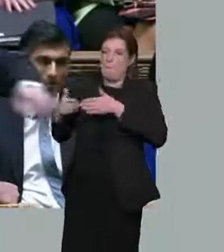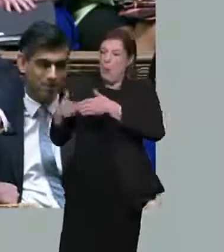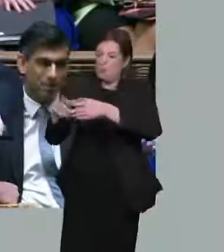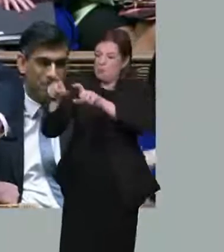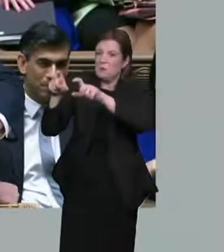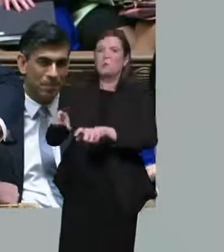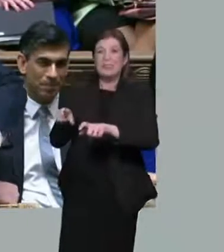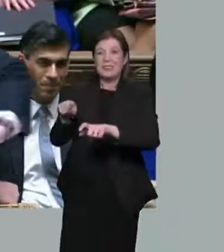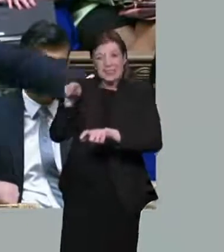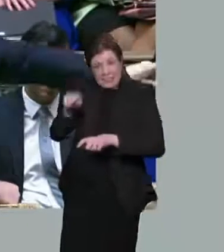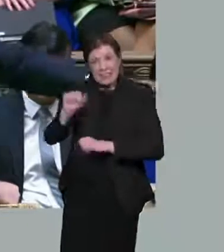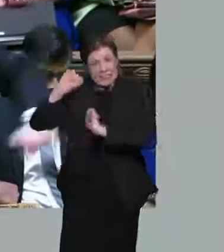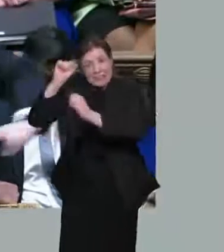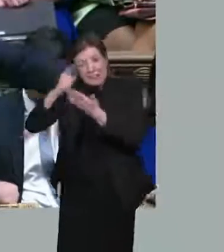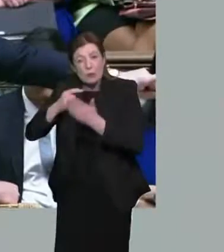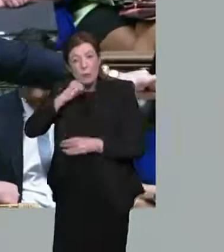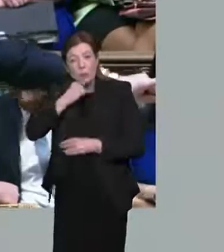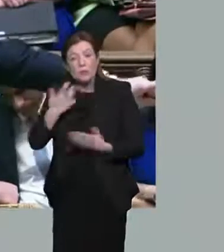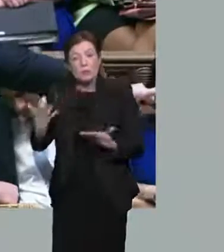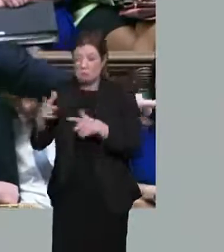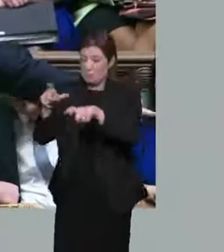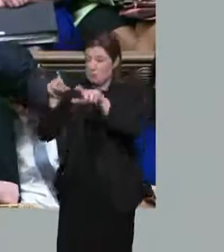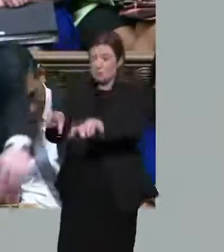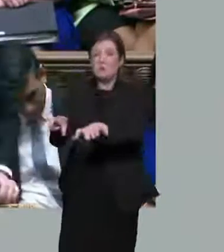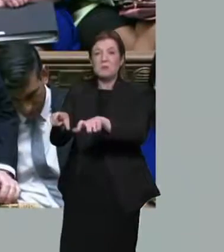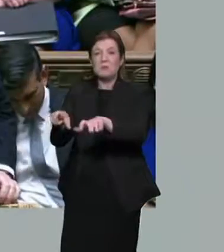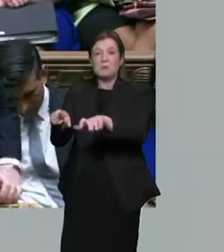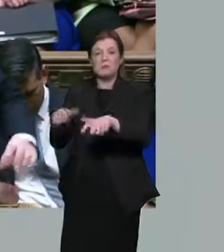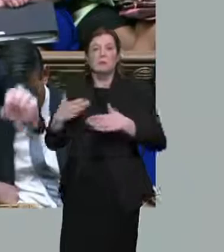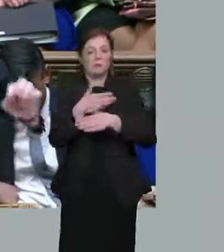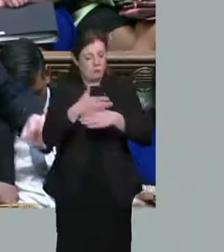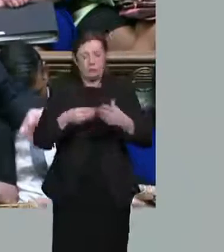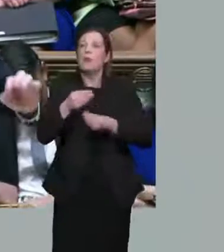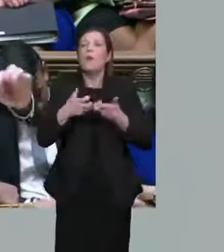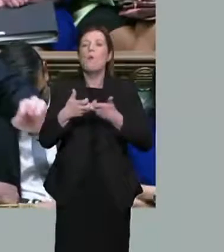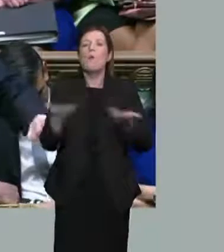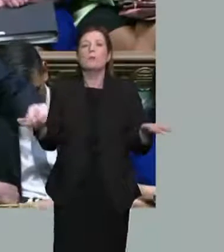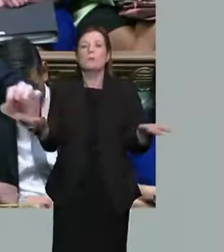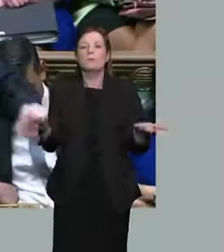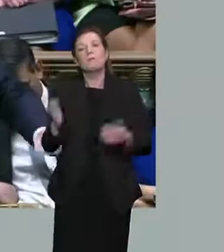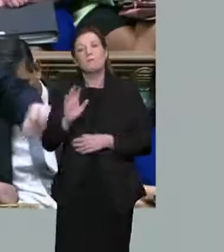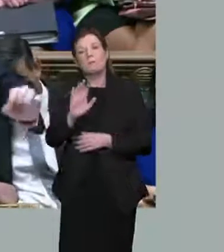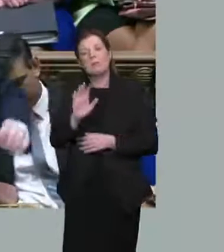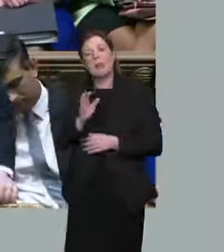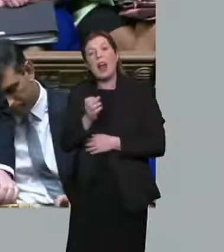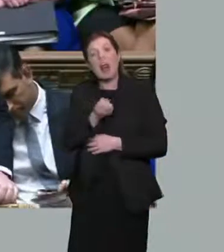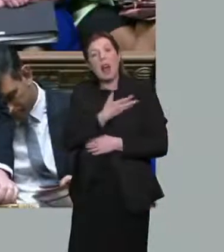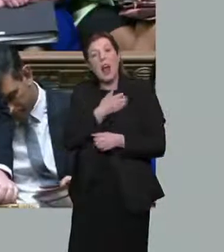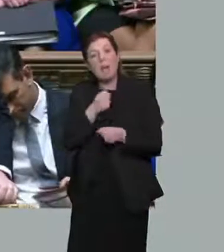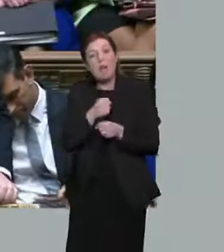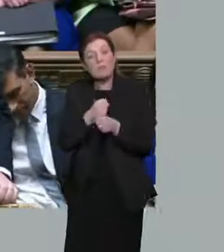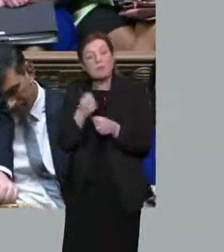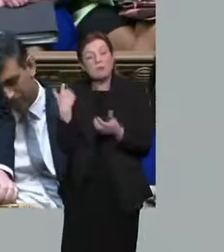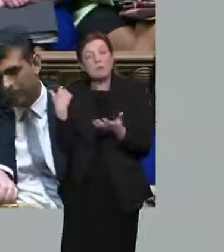move, that's the reality, kept those ships in port, but Mr. Speaker, there has never been a Labour government